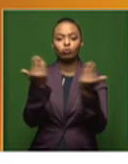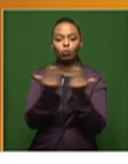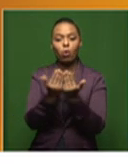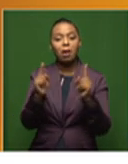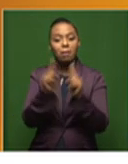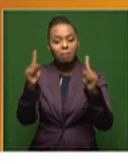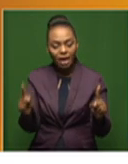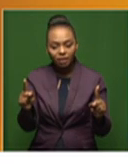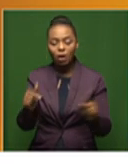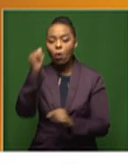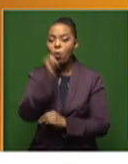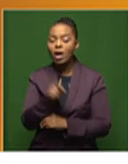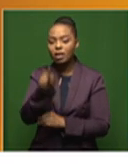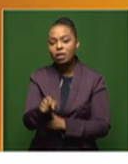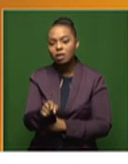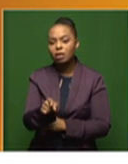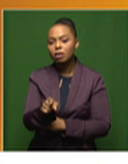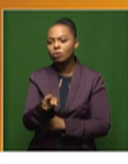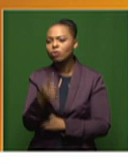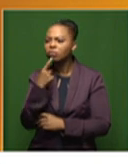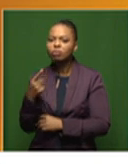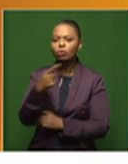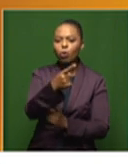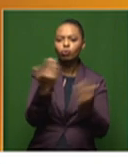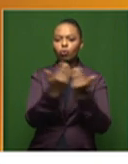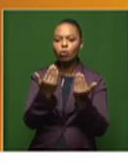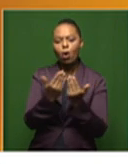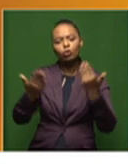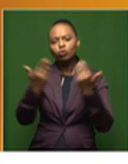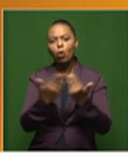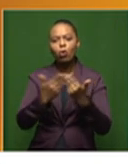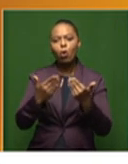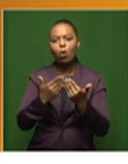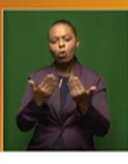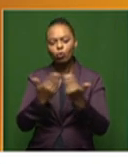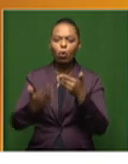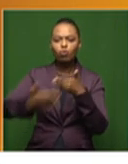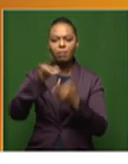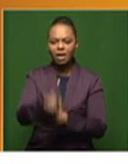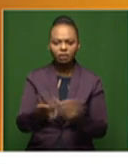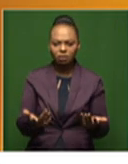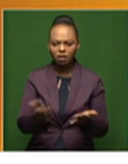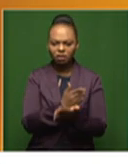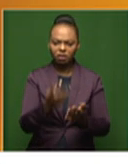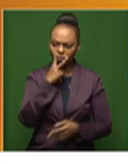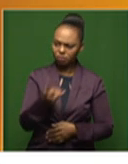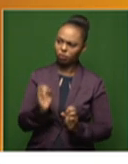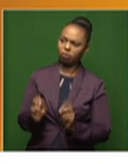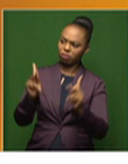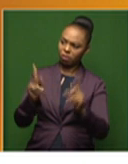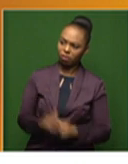start appealing to people to not open schools, surely some of them would see it as just that, an